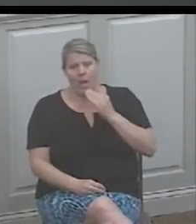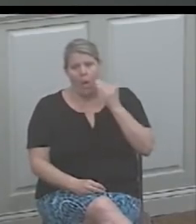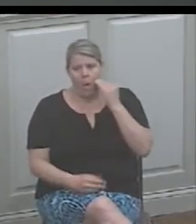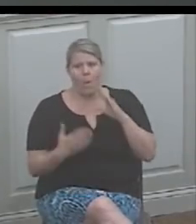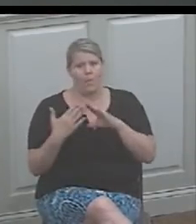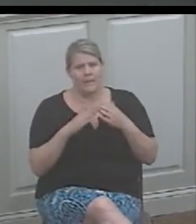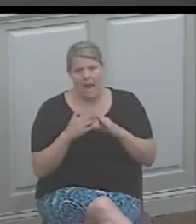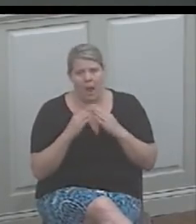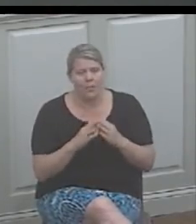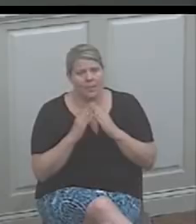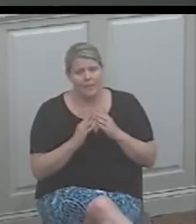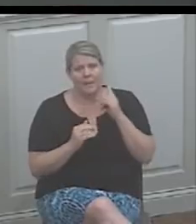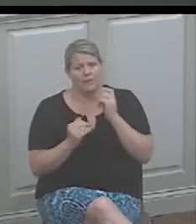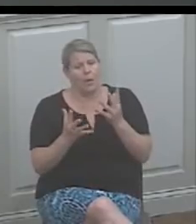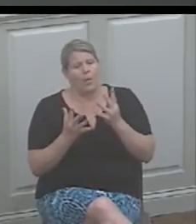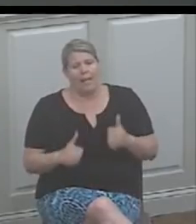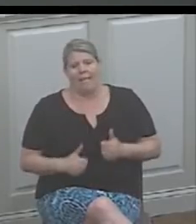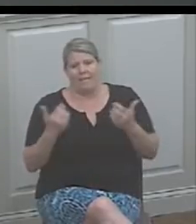so much back to me.